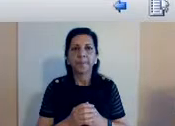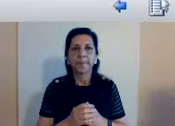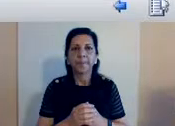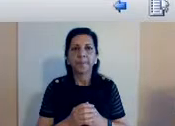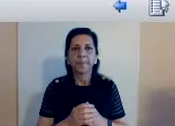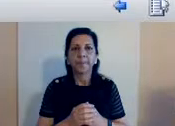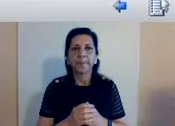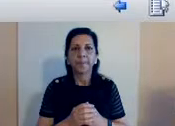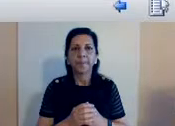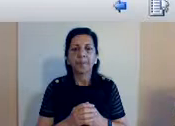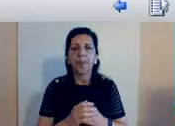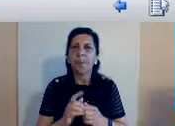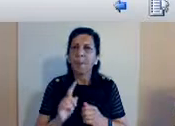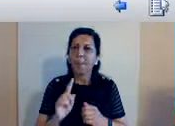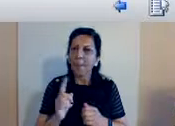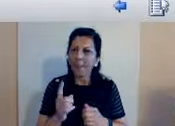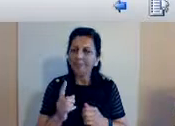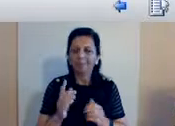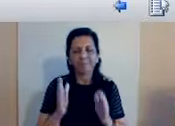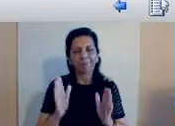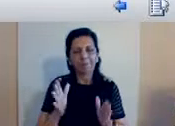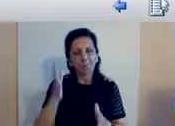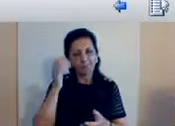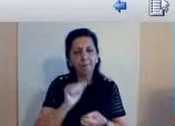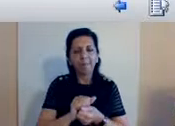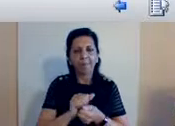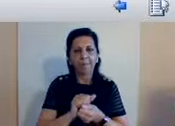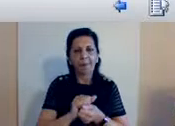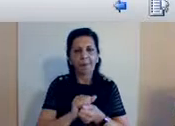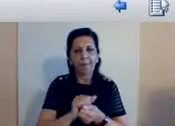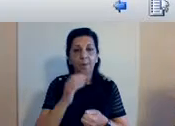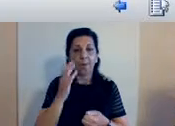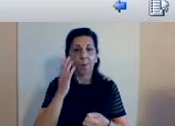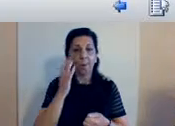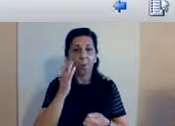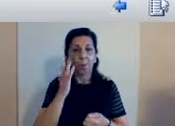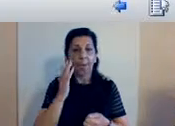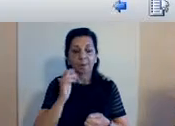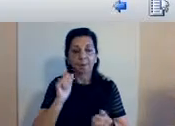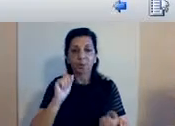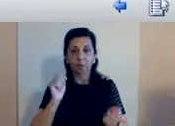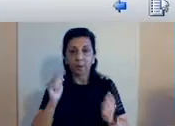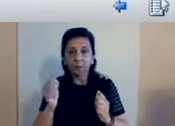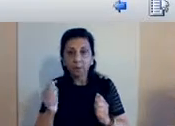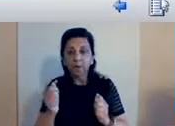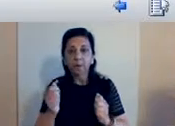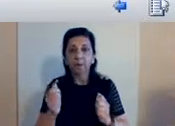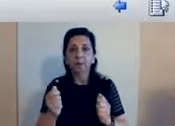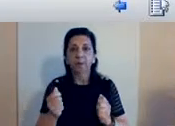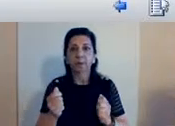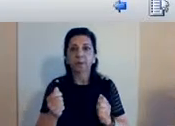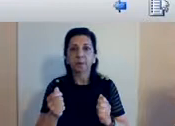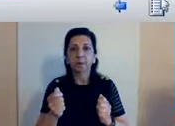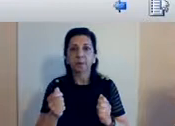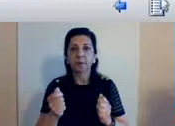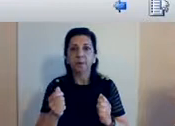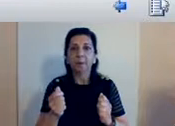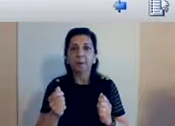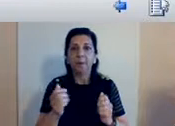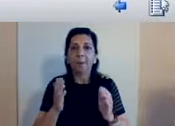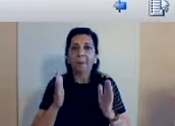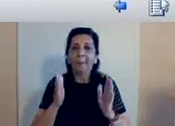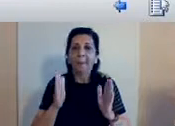But we do have to remember our duties. So when changes to services involve the changes of location of services